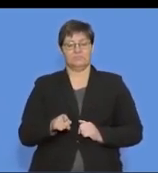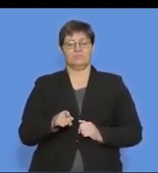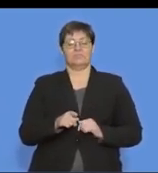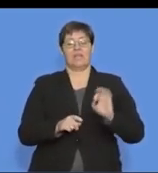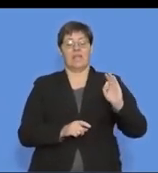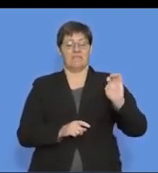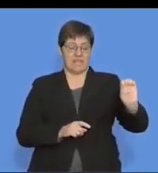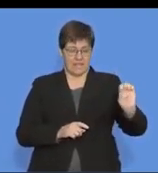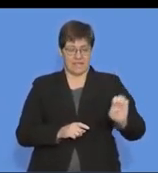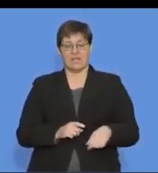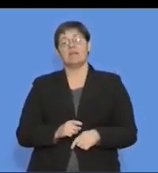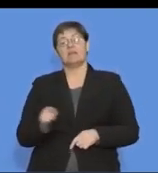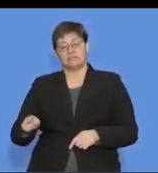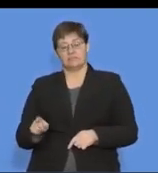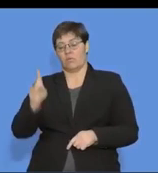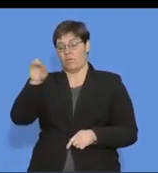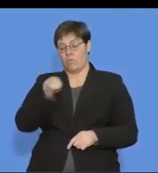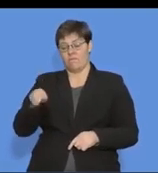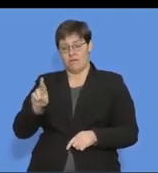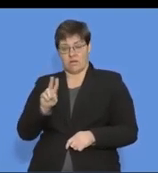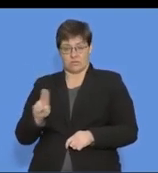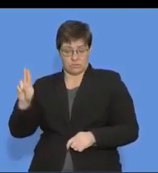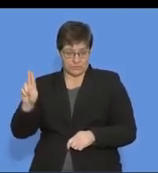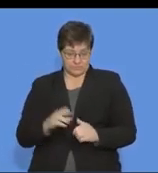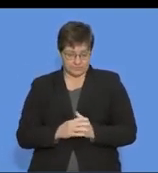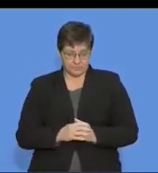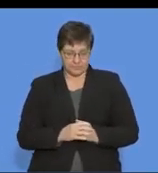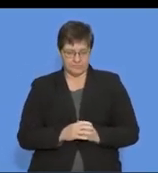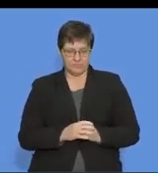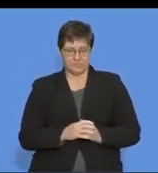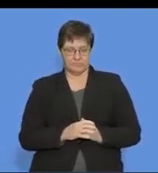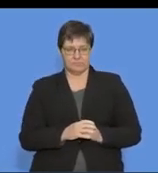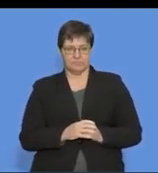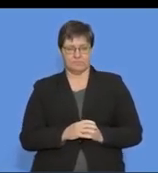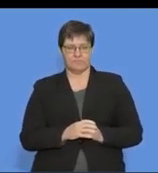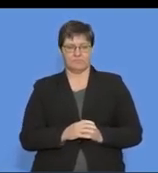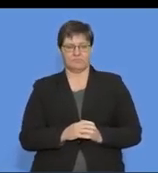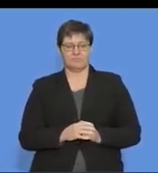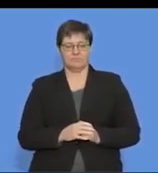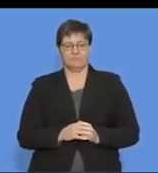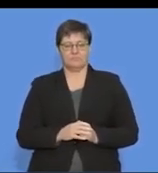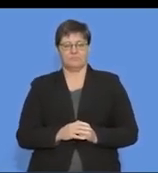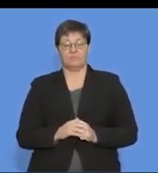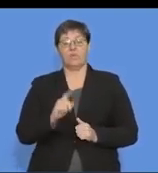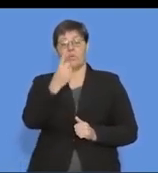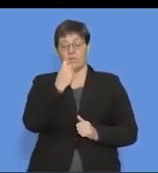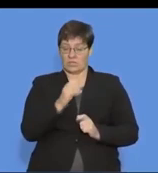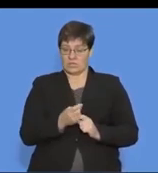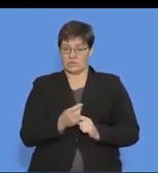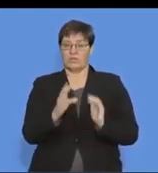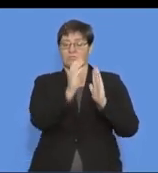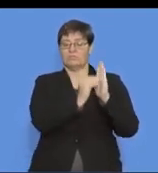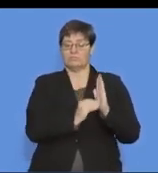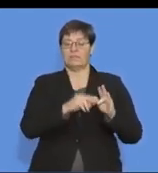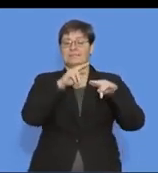force versus the reciprocal of the square of the distance, right? Okay, so the question says write down